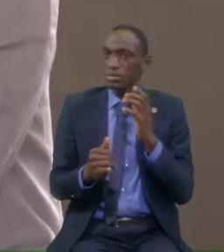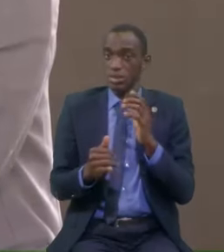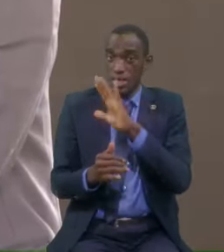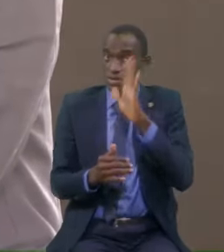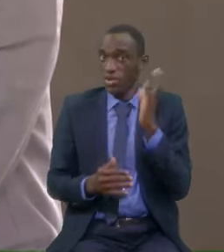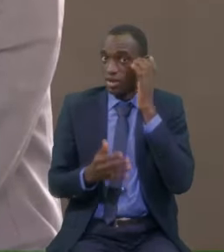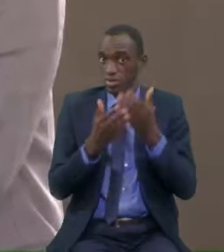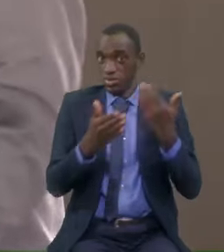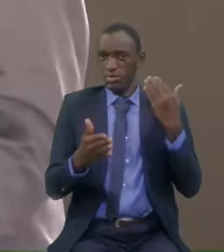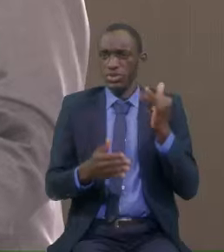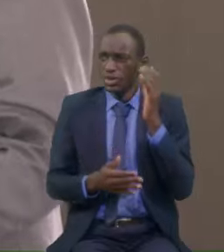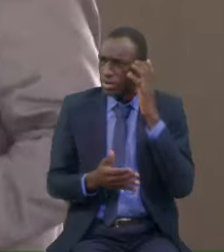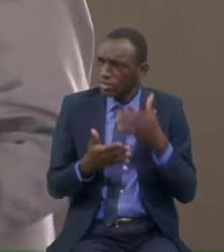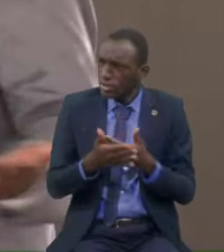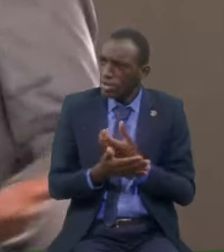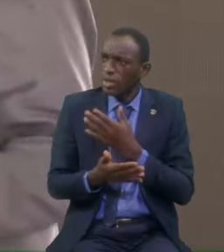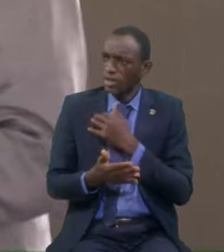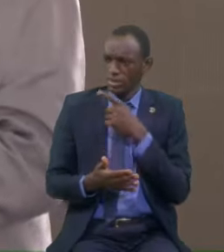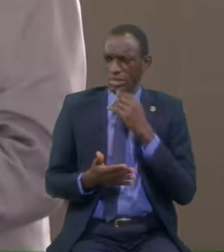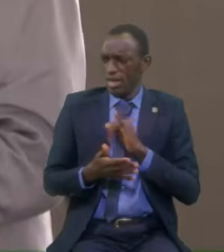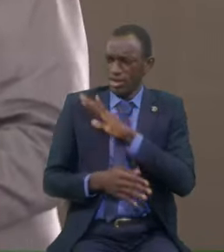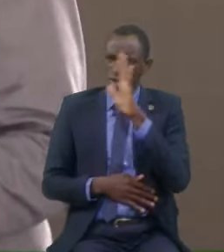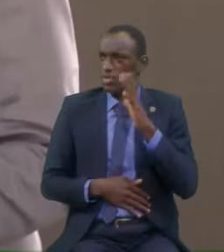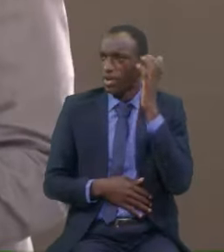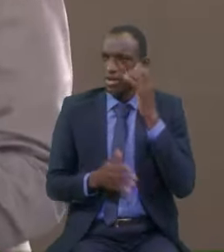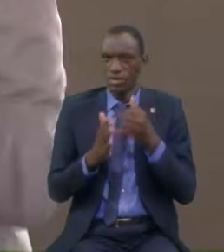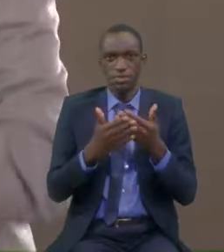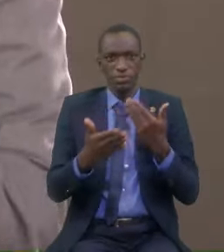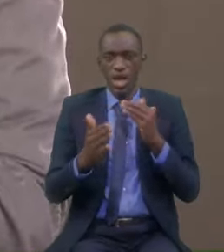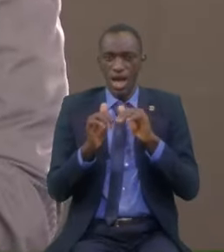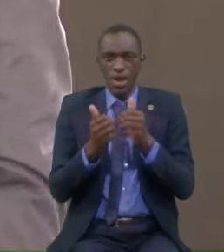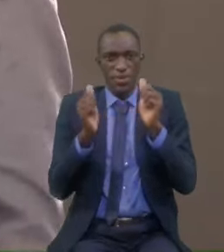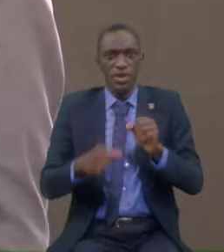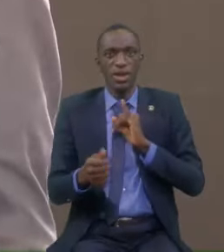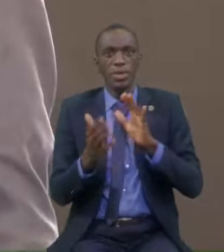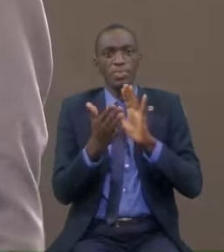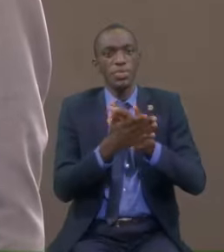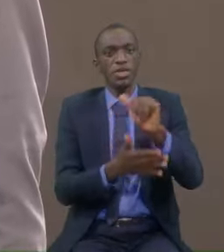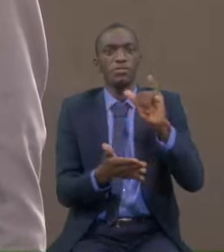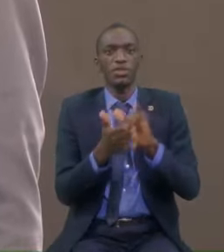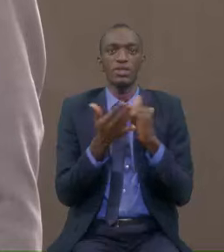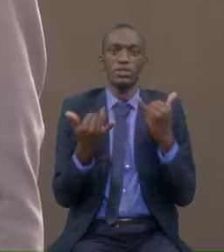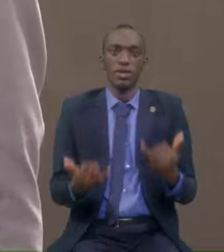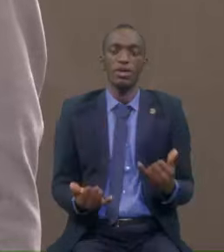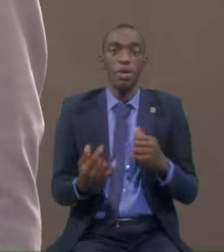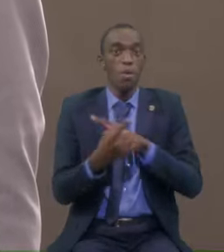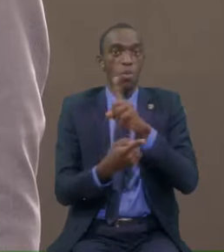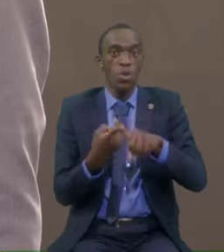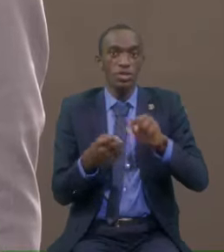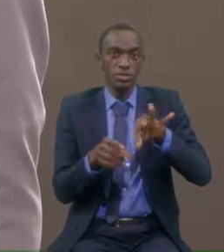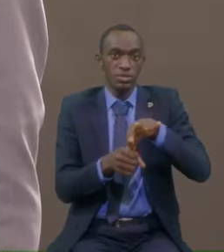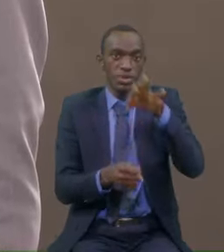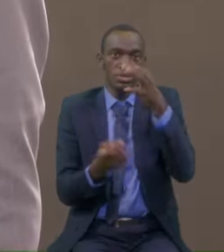never believed that before. So how can I believe that now? When the Spirit comes in, He will teach